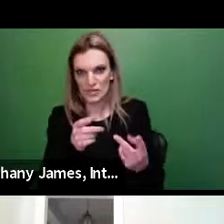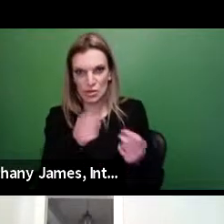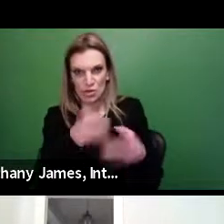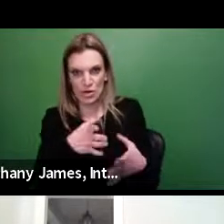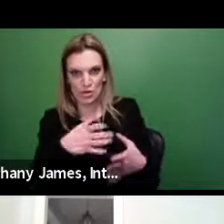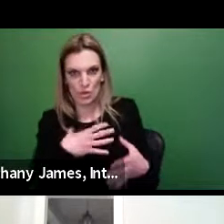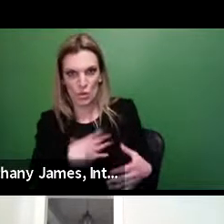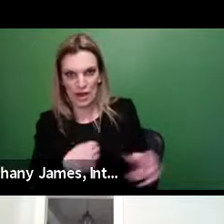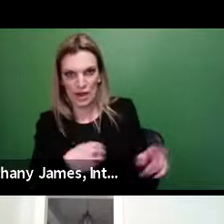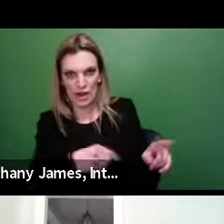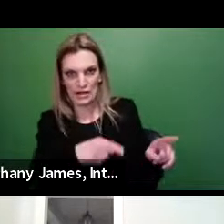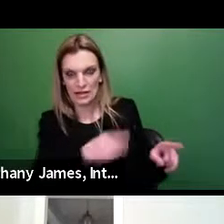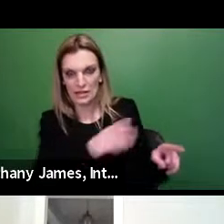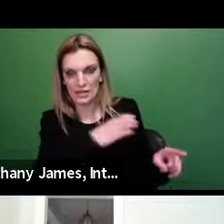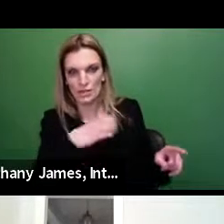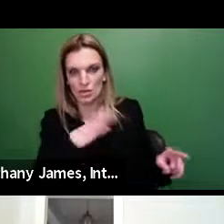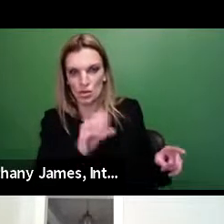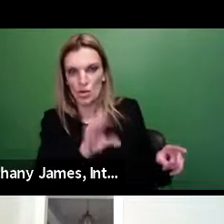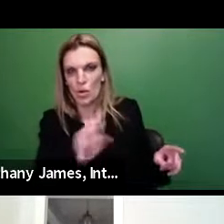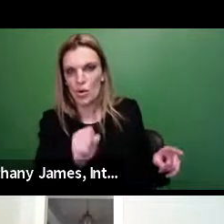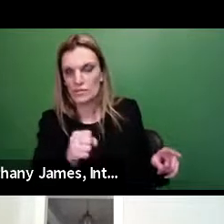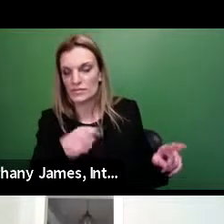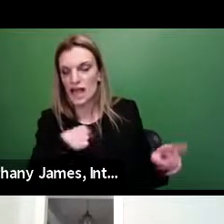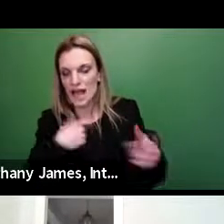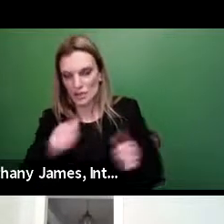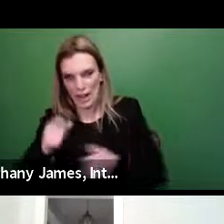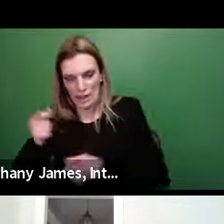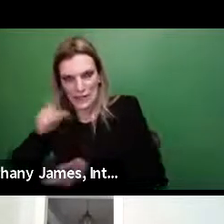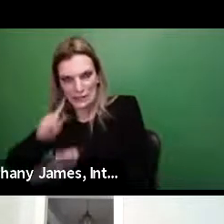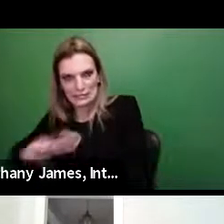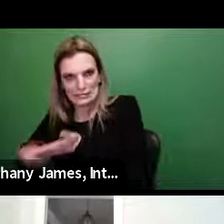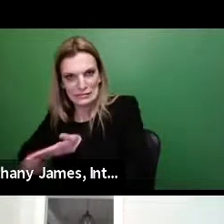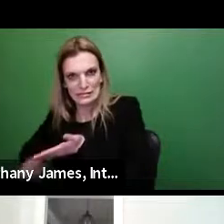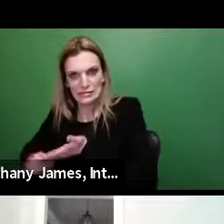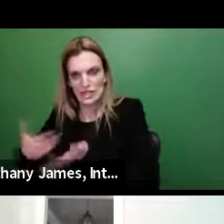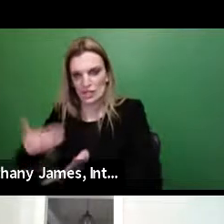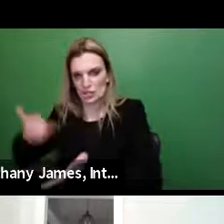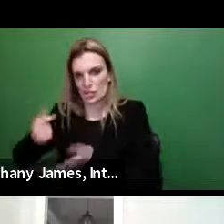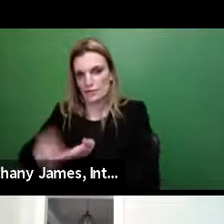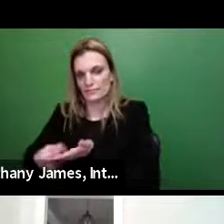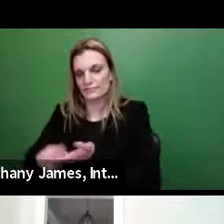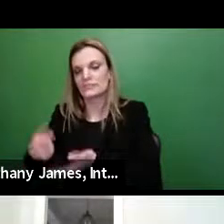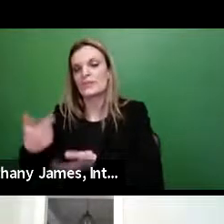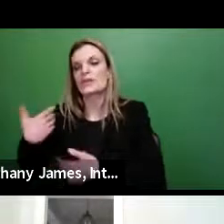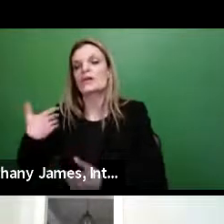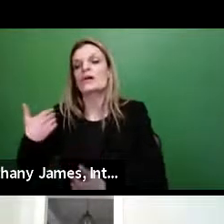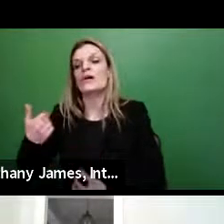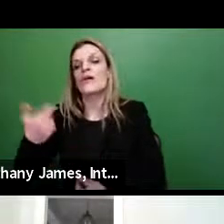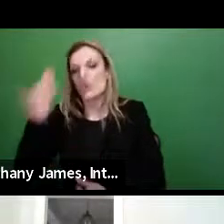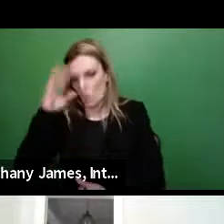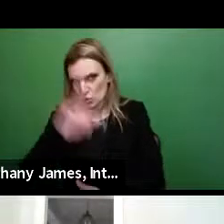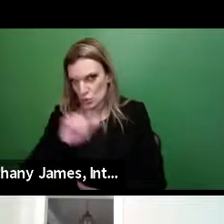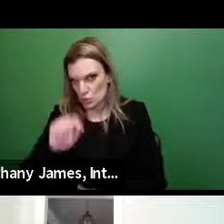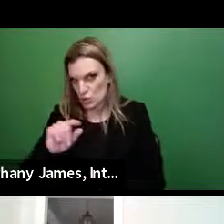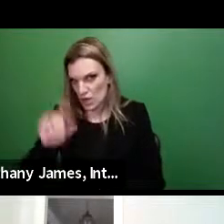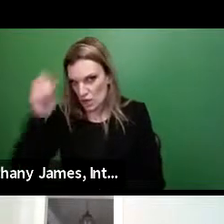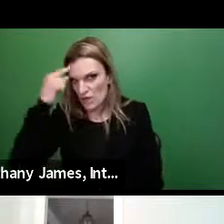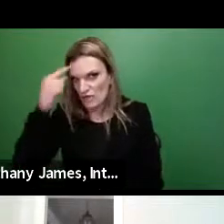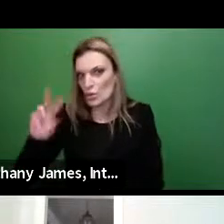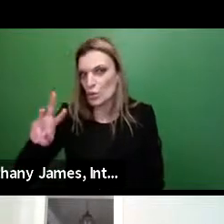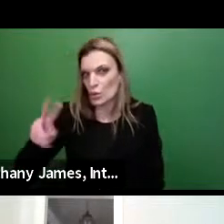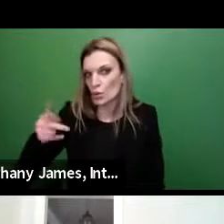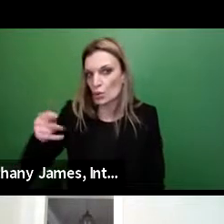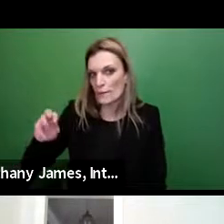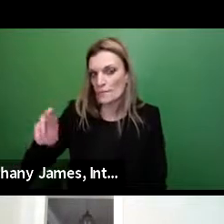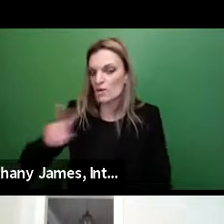a little bit of research while Commissioner Combs was talking. I do recall in 2020, Governor Whitmer did issue the executive